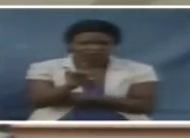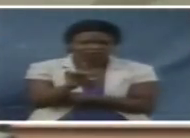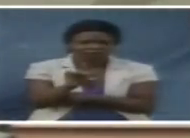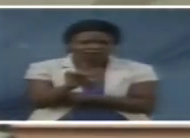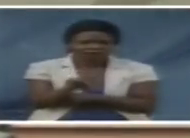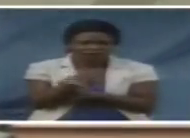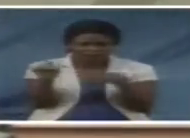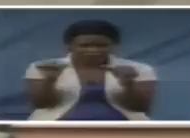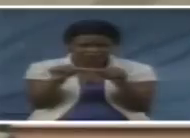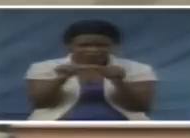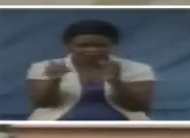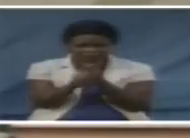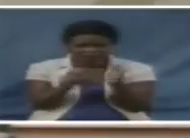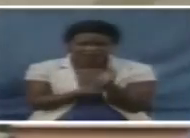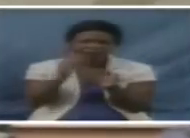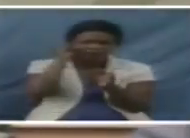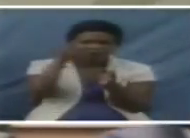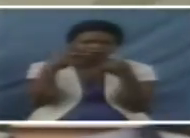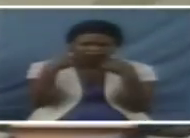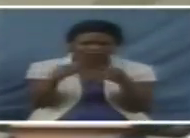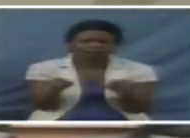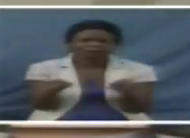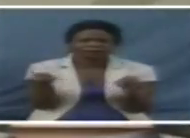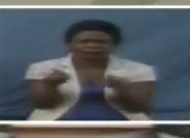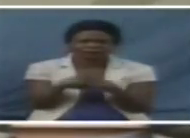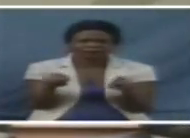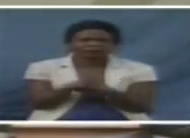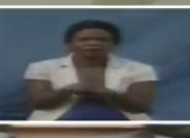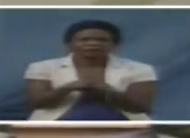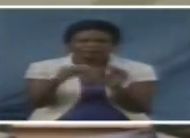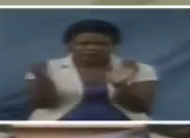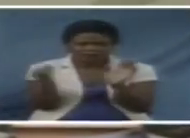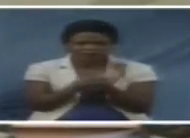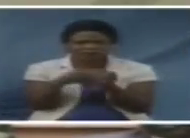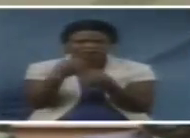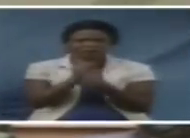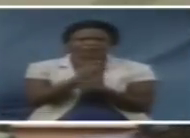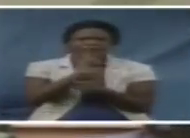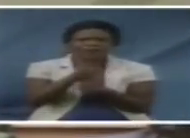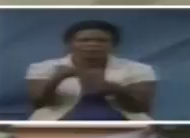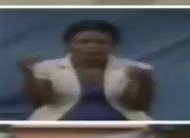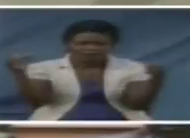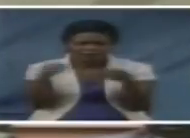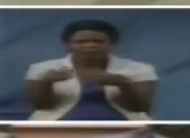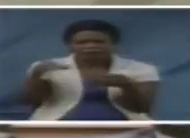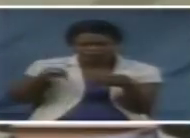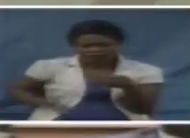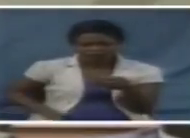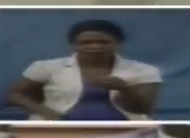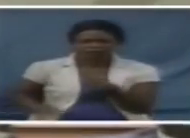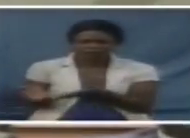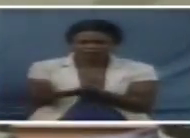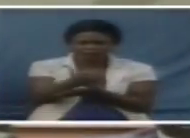in 2018, the Rating Act will be repealed and replaced to ensure